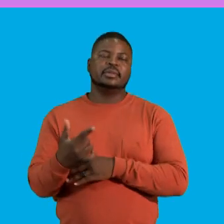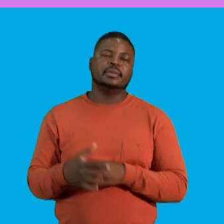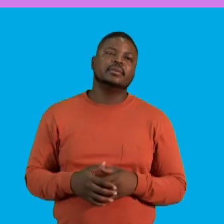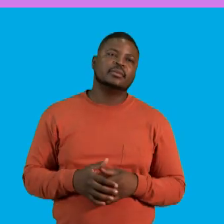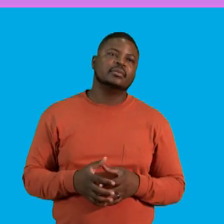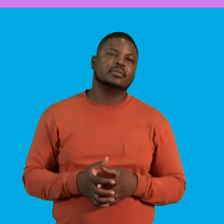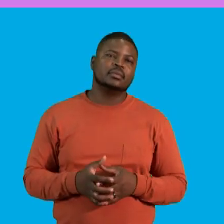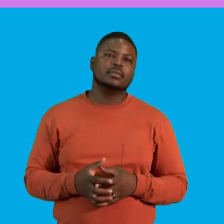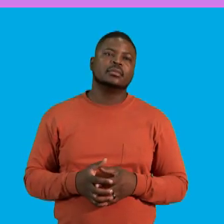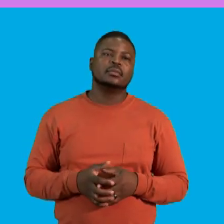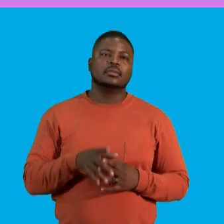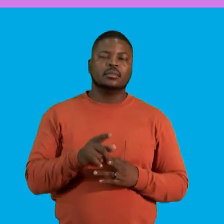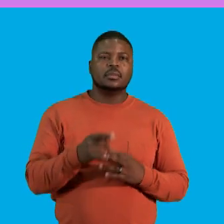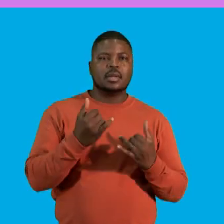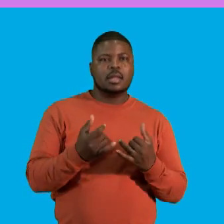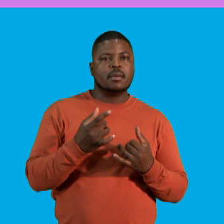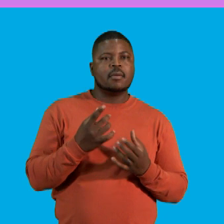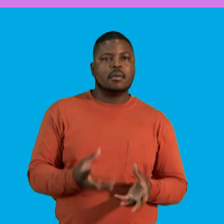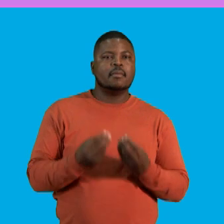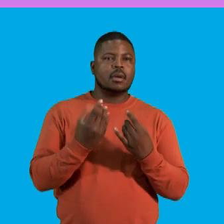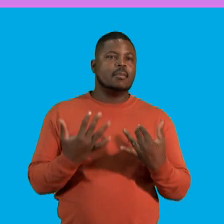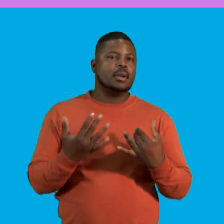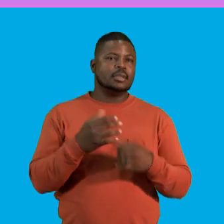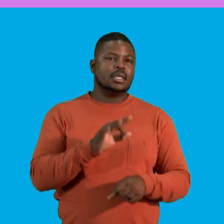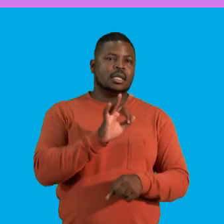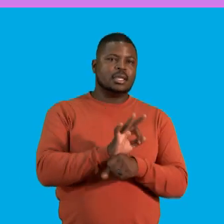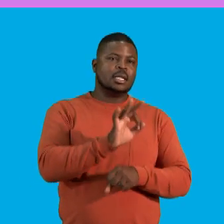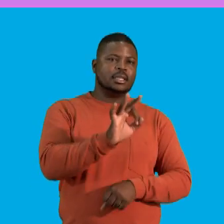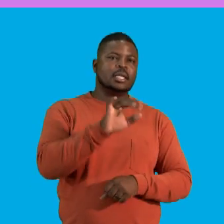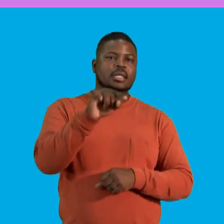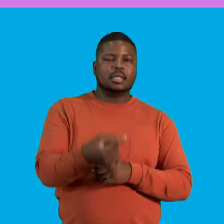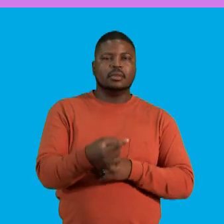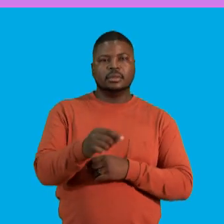8,757 rand. Then the amount that I'm getting is